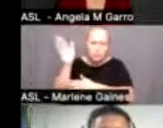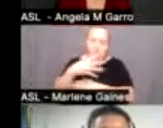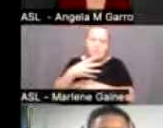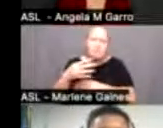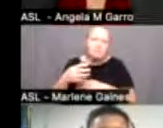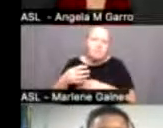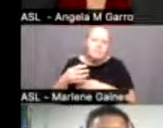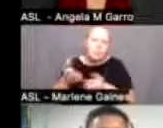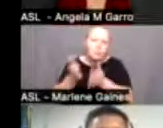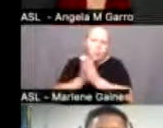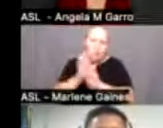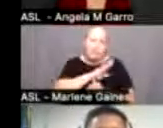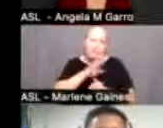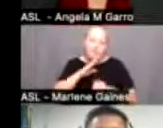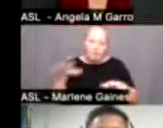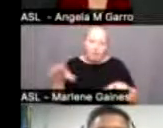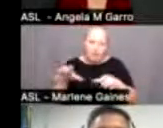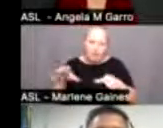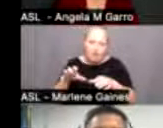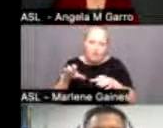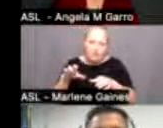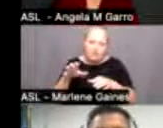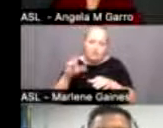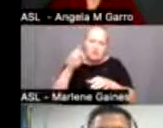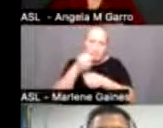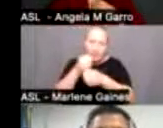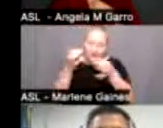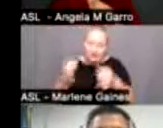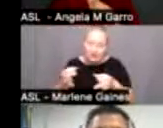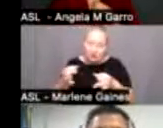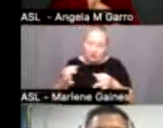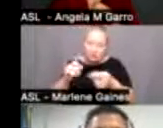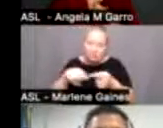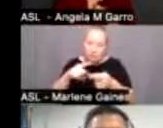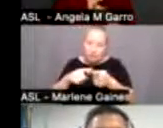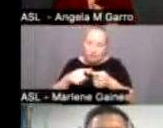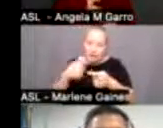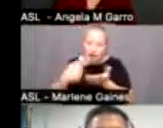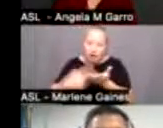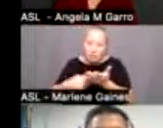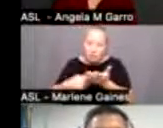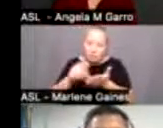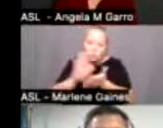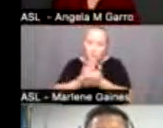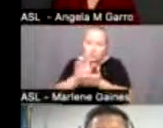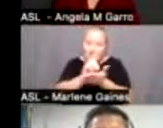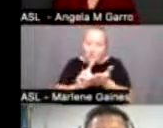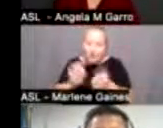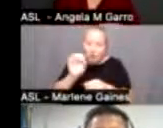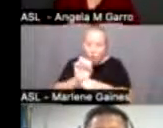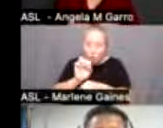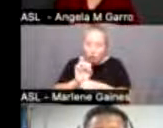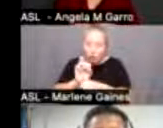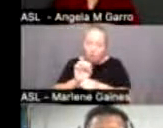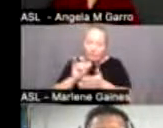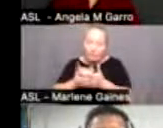ultimately request board action to make decisions regarding the consultative school design work that is